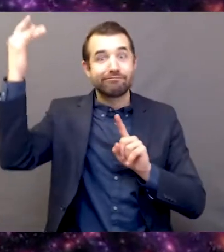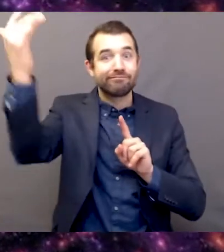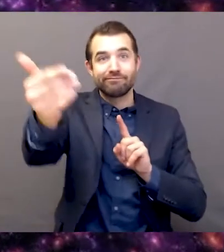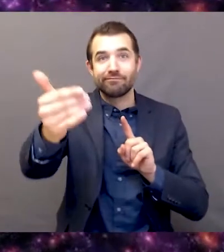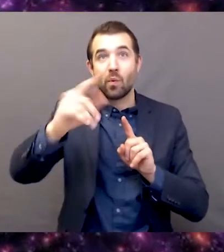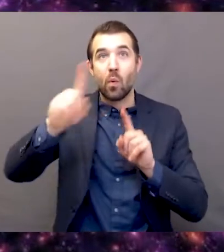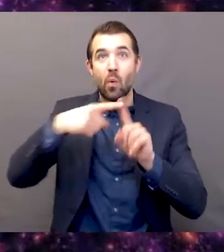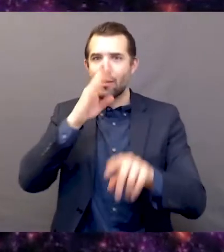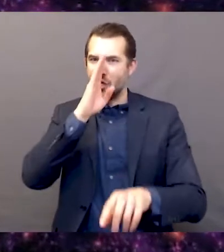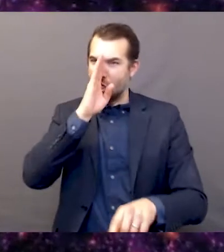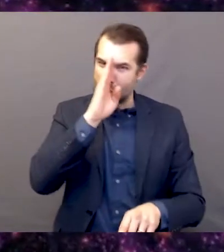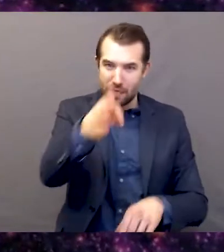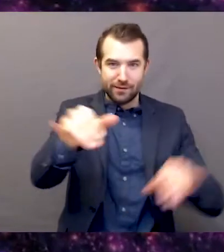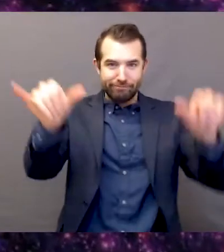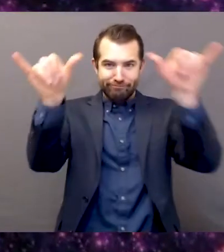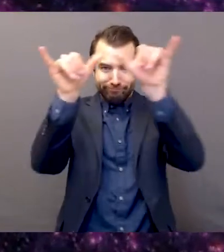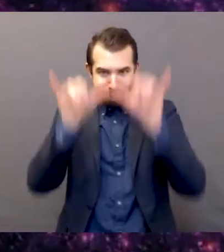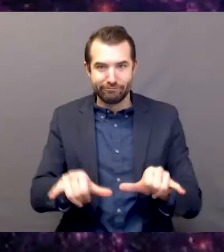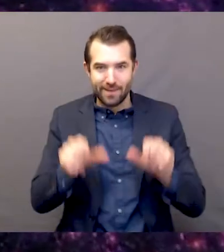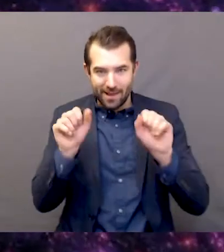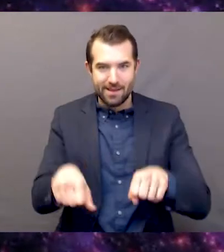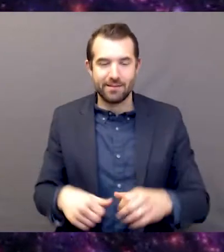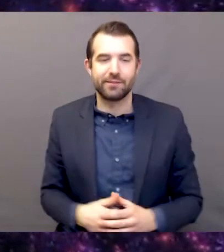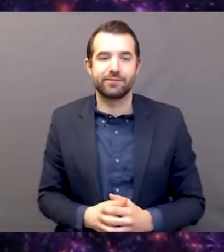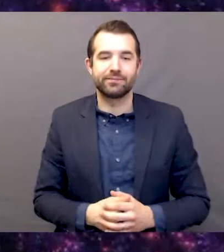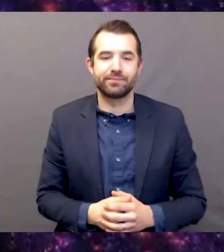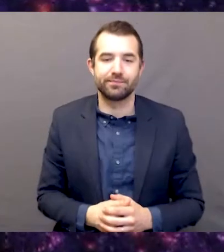would confirm how all of this is really occurring.